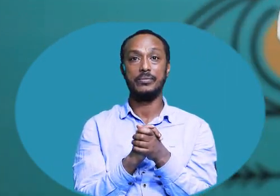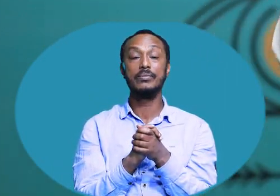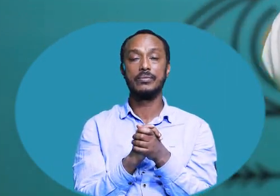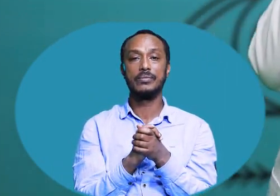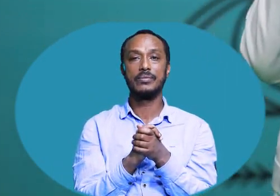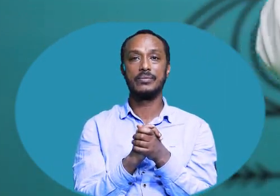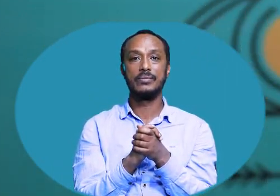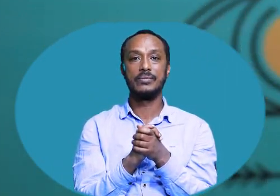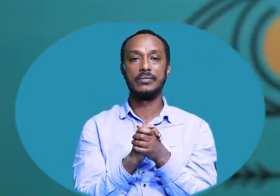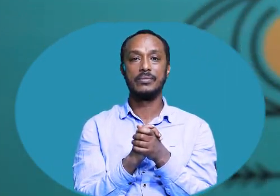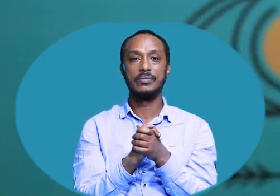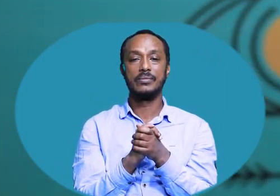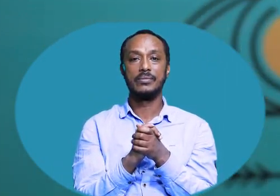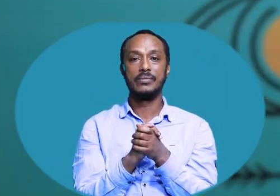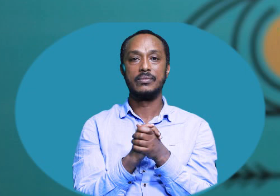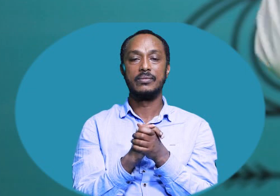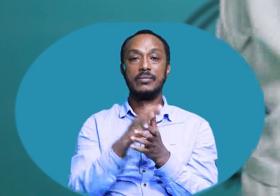Another example,